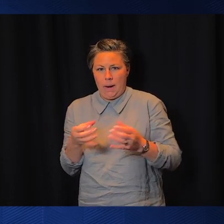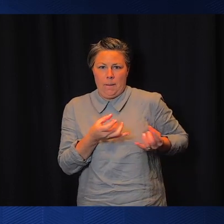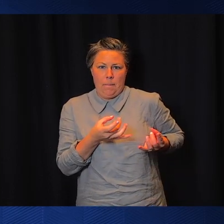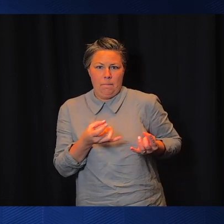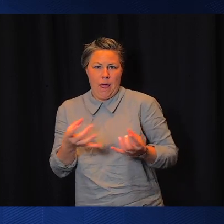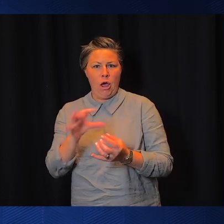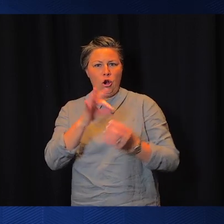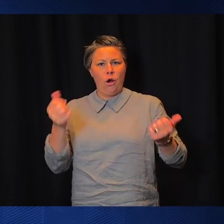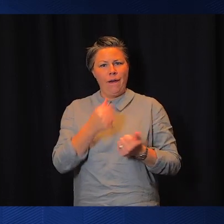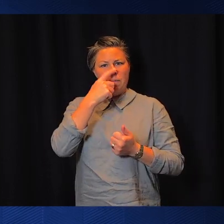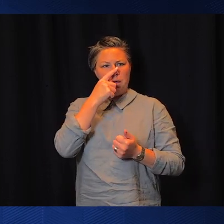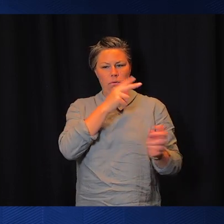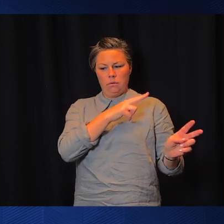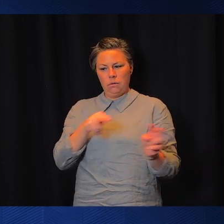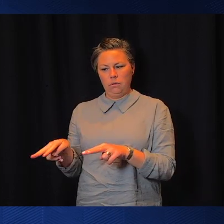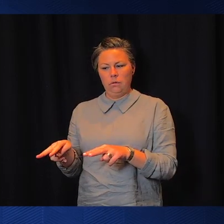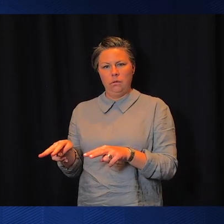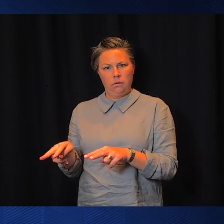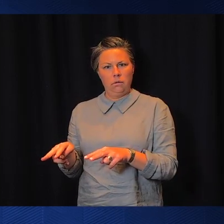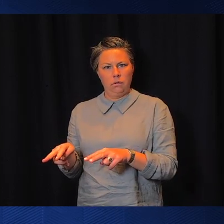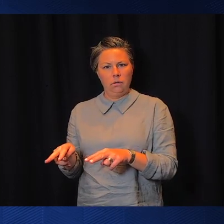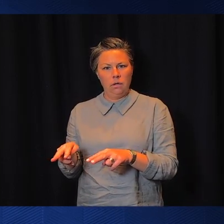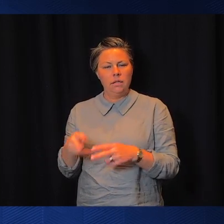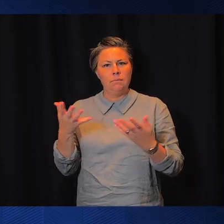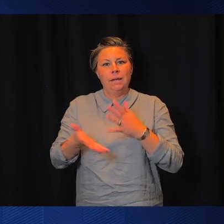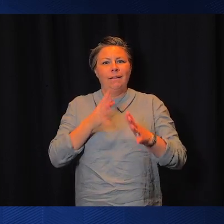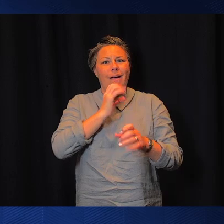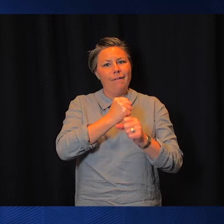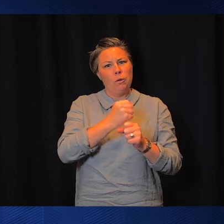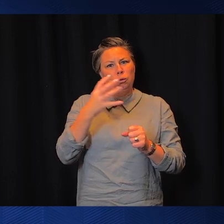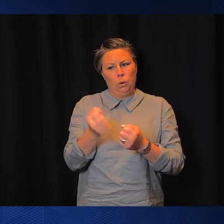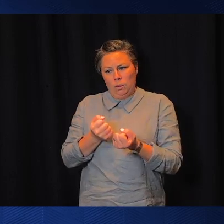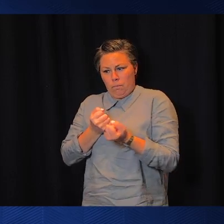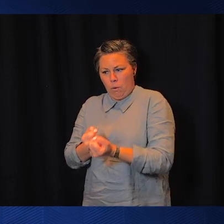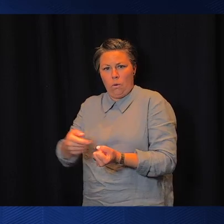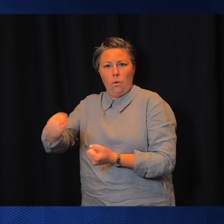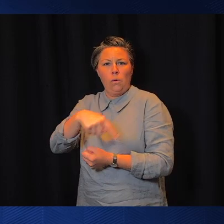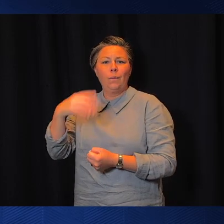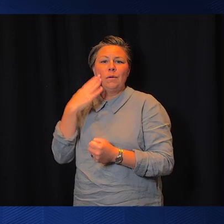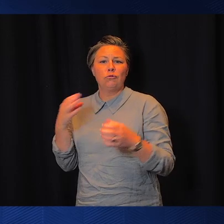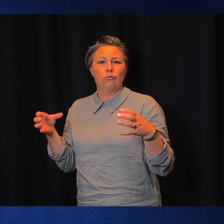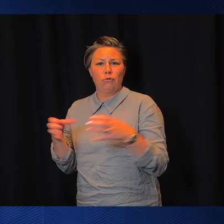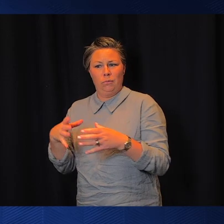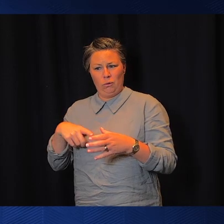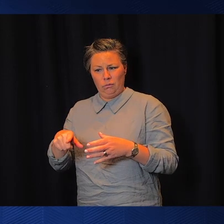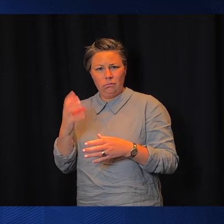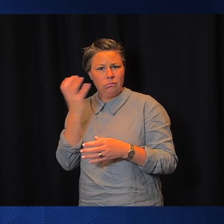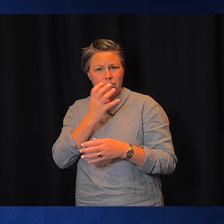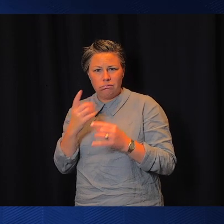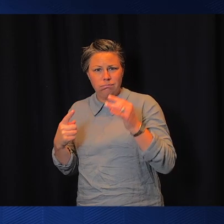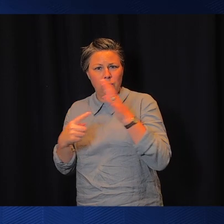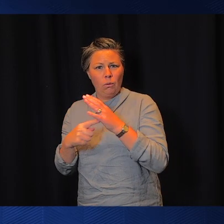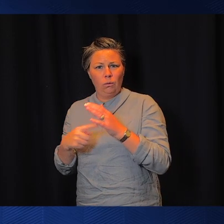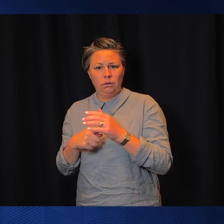recognized and supported on a national, regional, and international level. And this can be made possible by